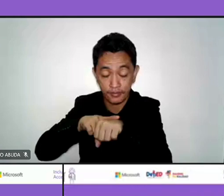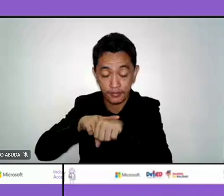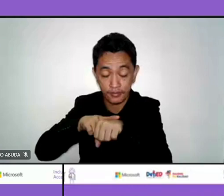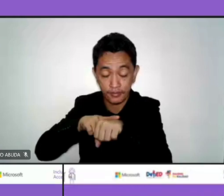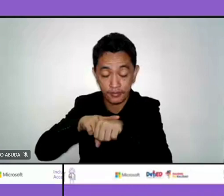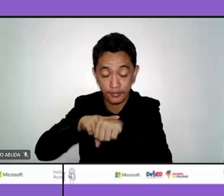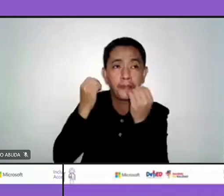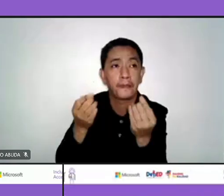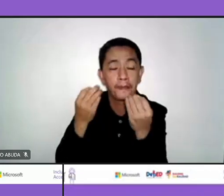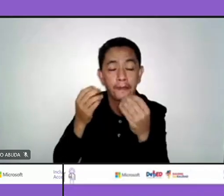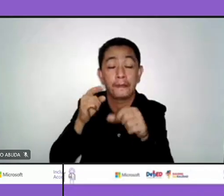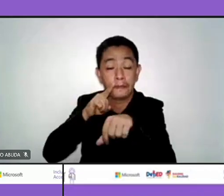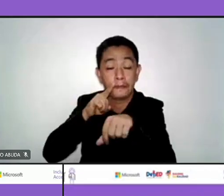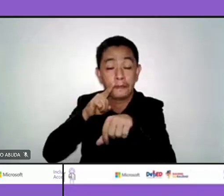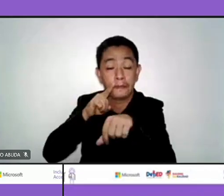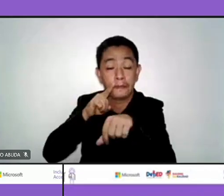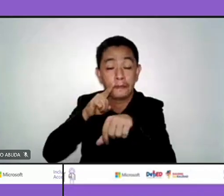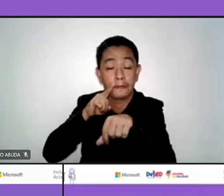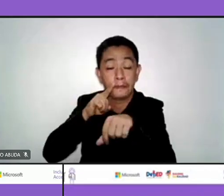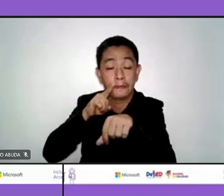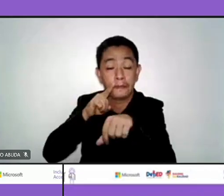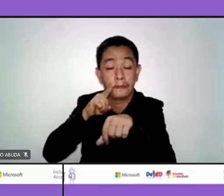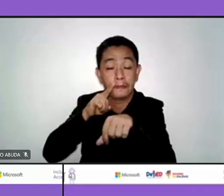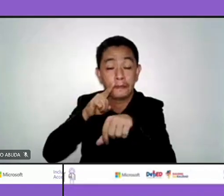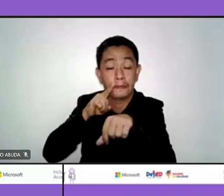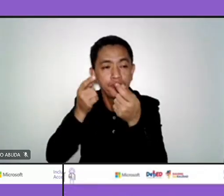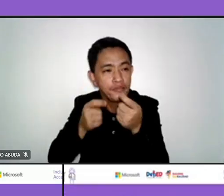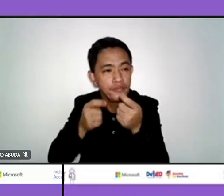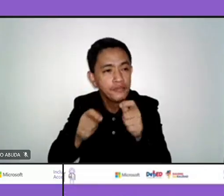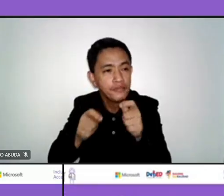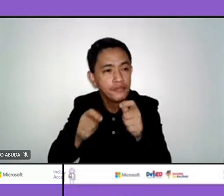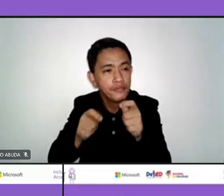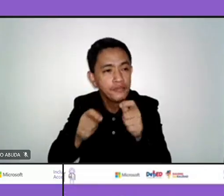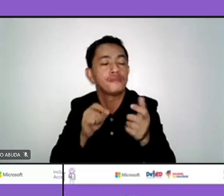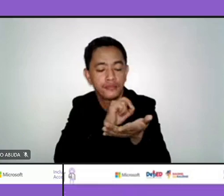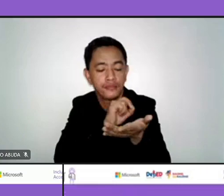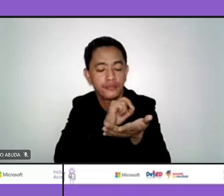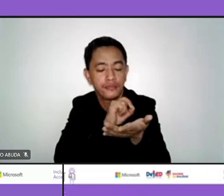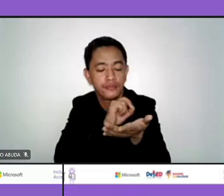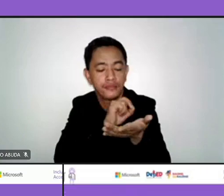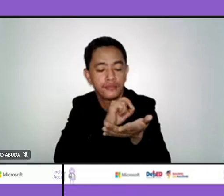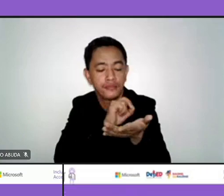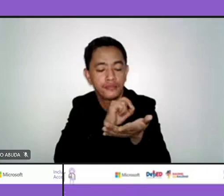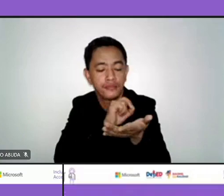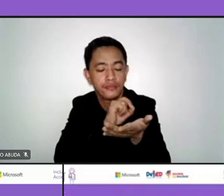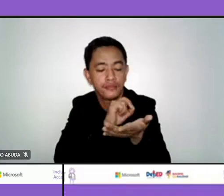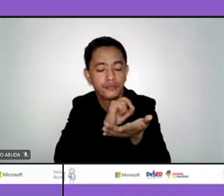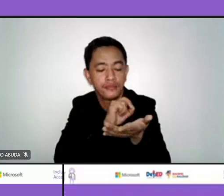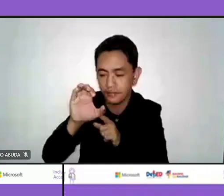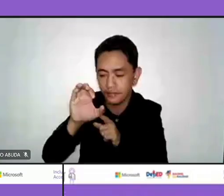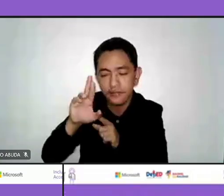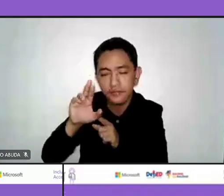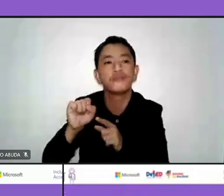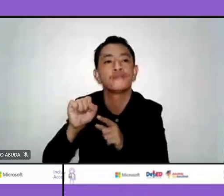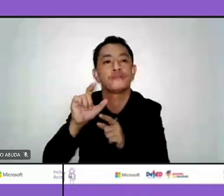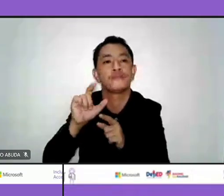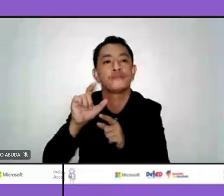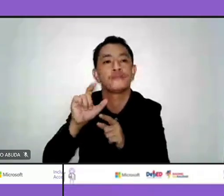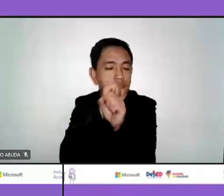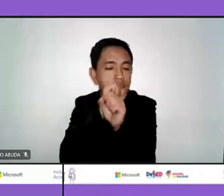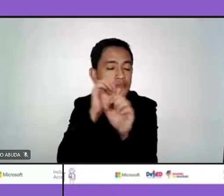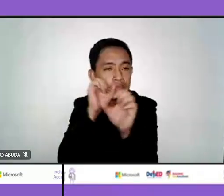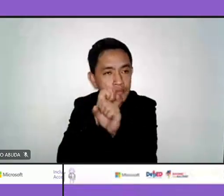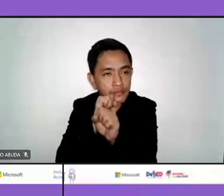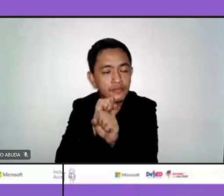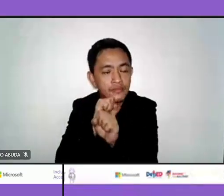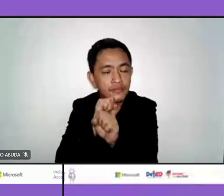to write to someone, di ba? Lalo nang they have so much time to try and hone